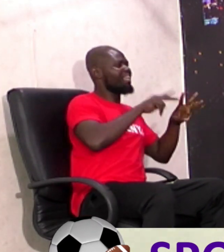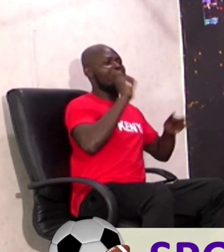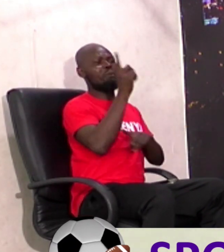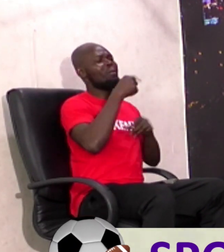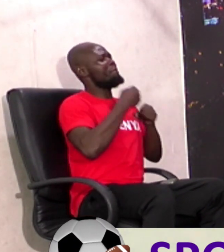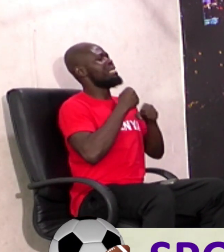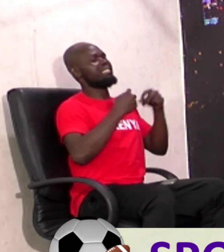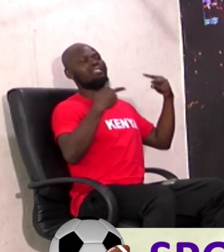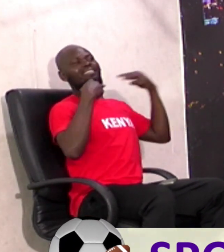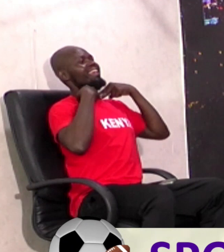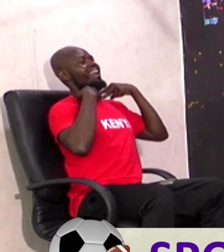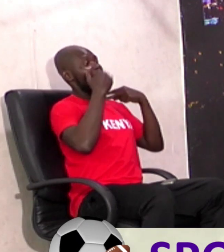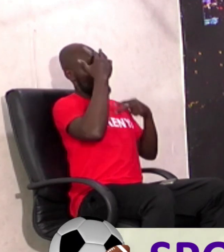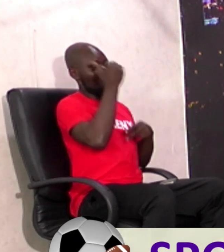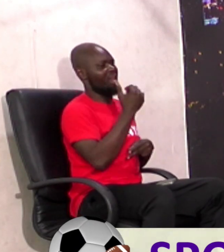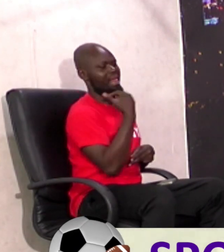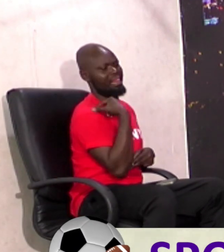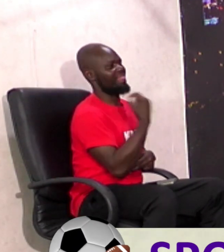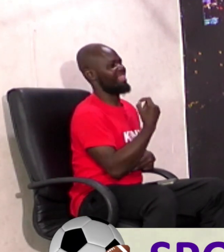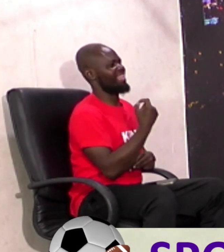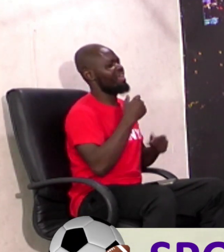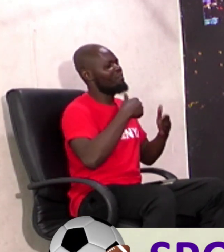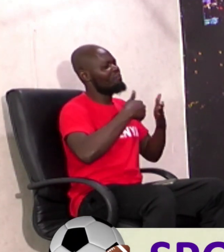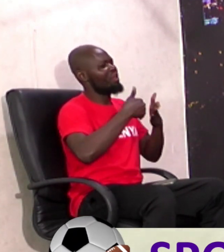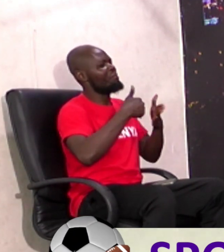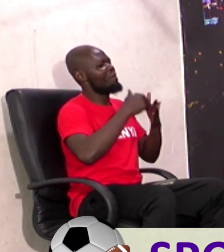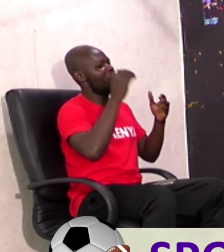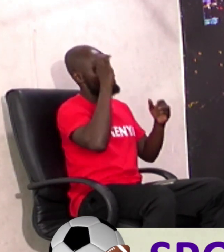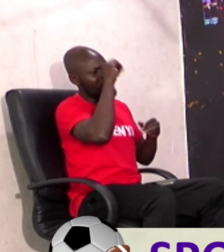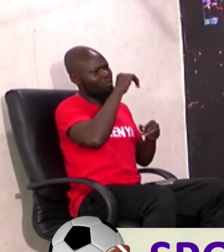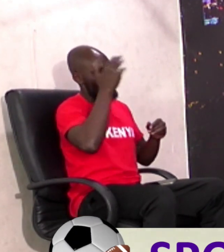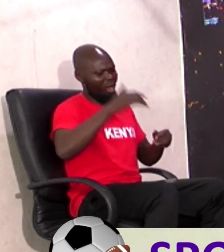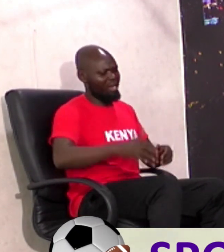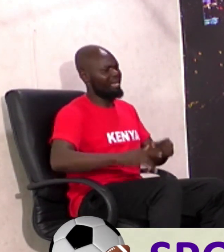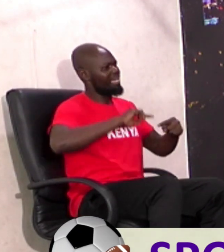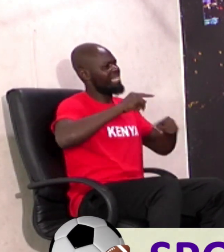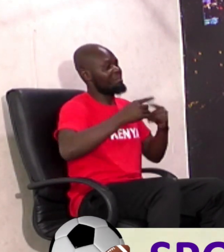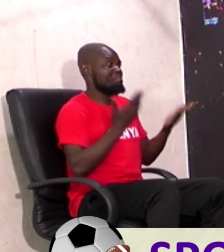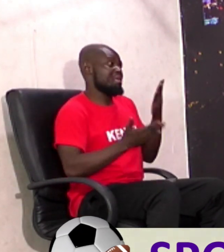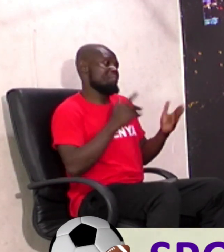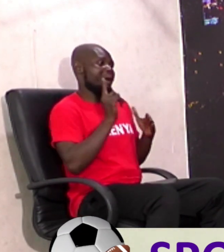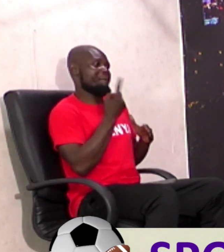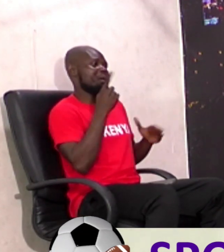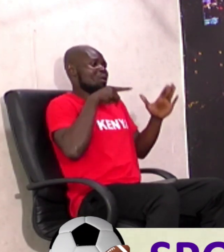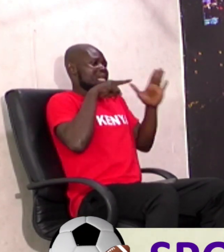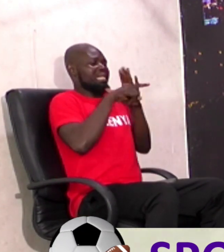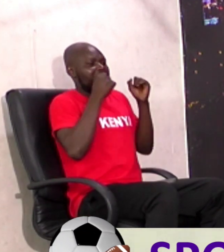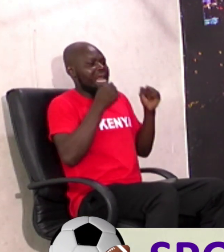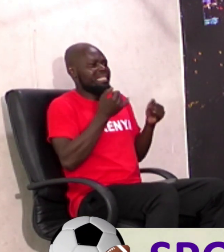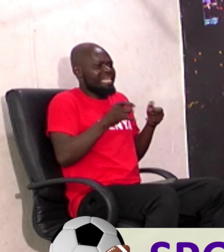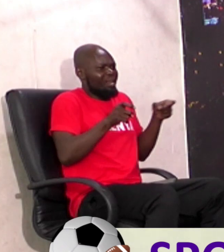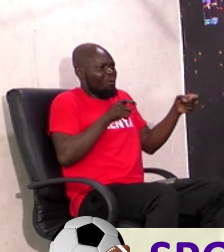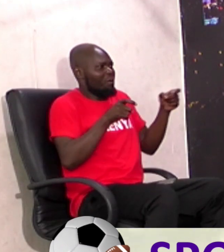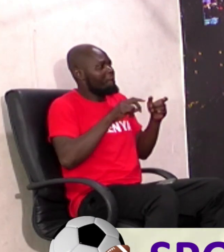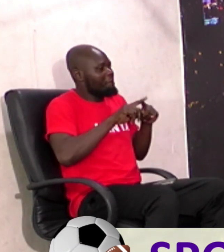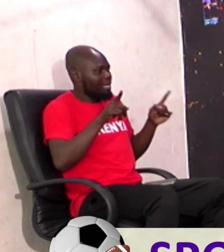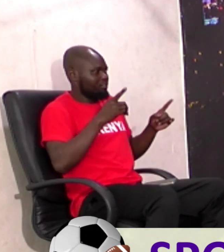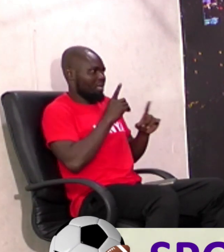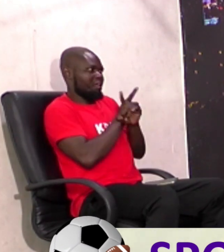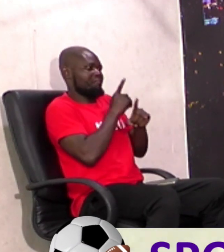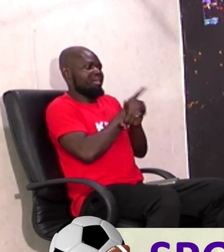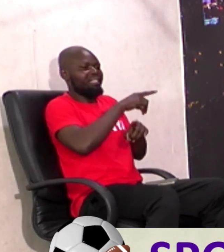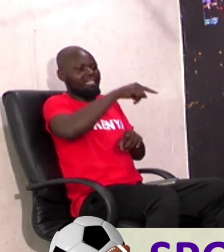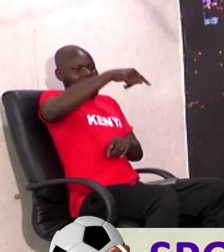Haaland, they have that spirit of pushing their players to go forward. Right. That's why it was very much hard for Haaland